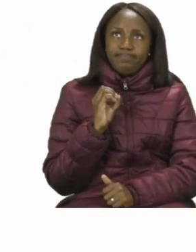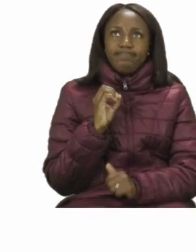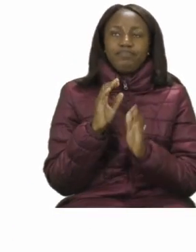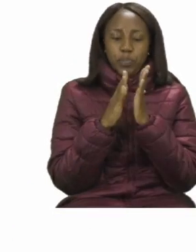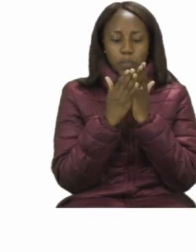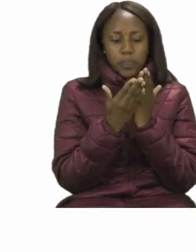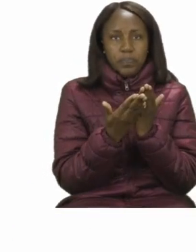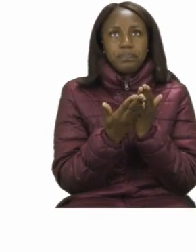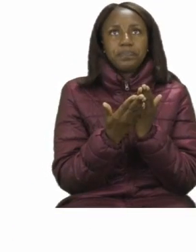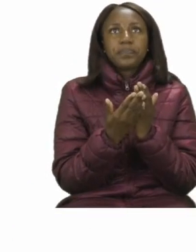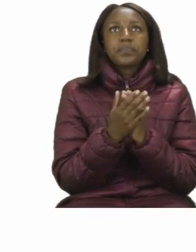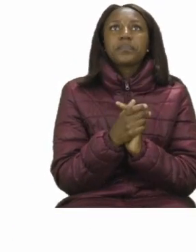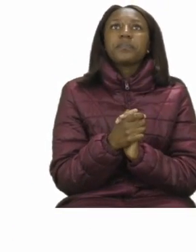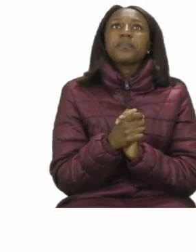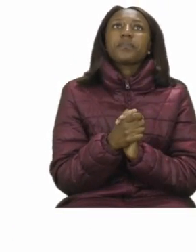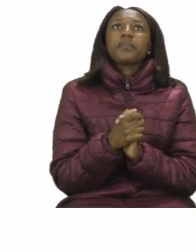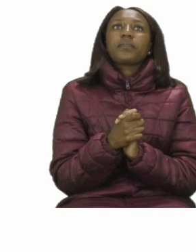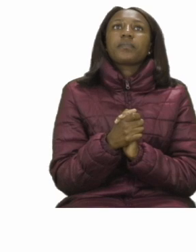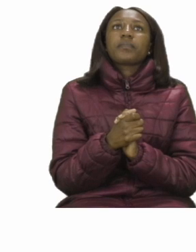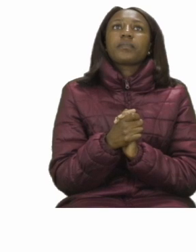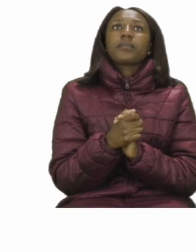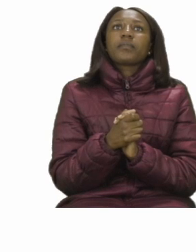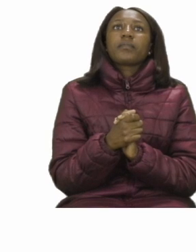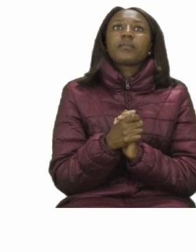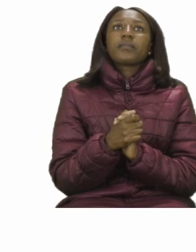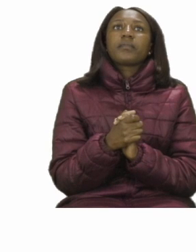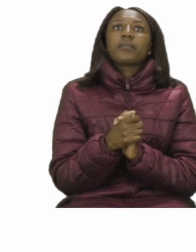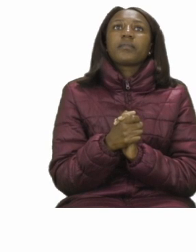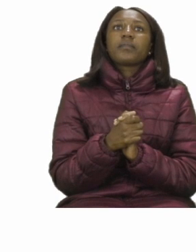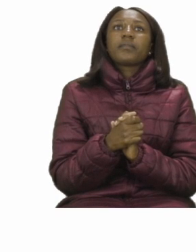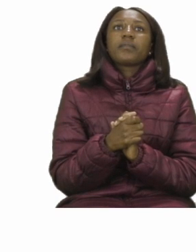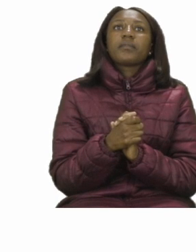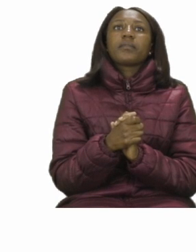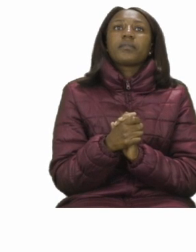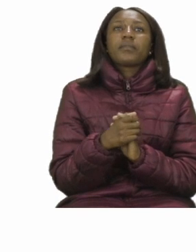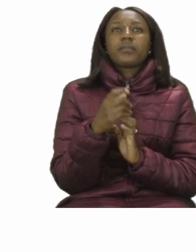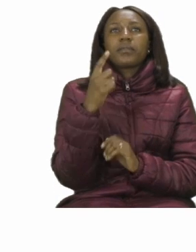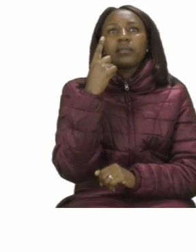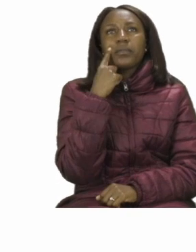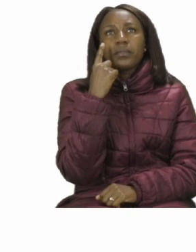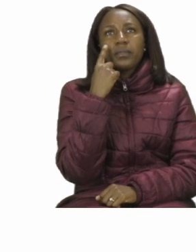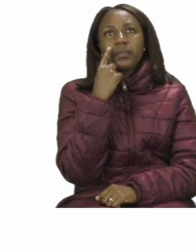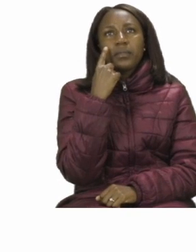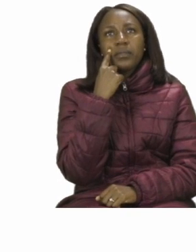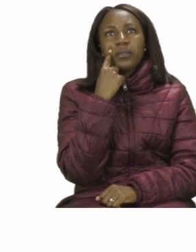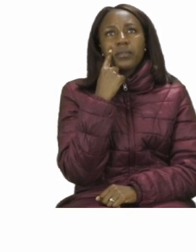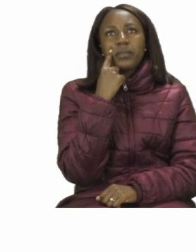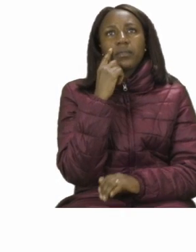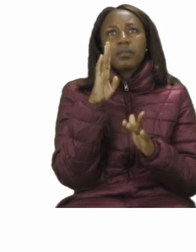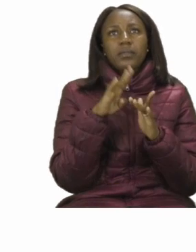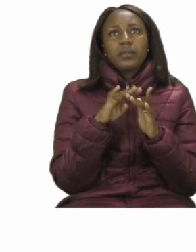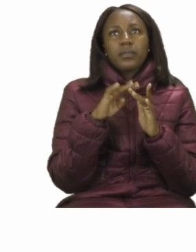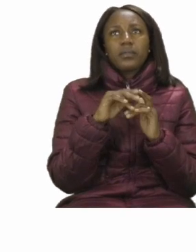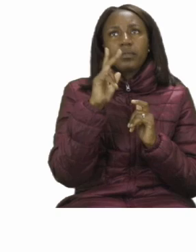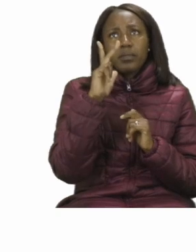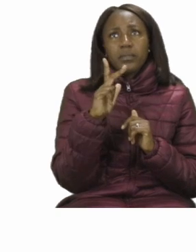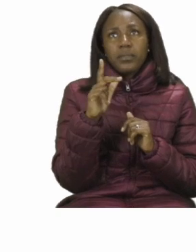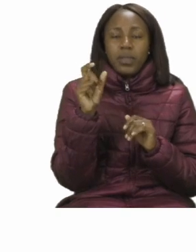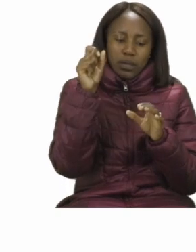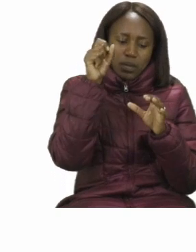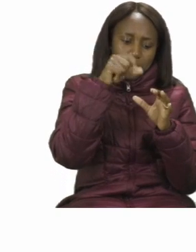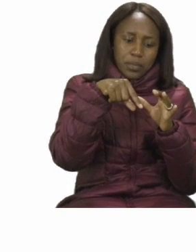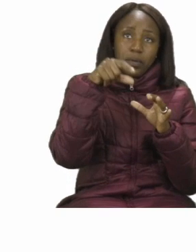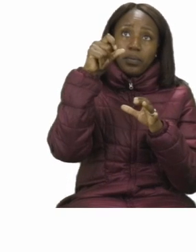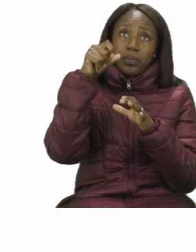booklets. Okay, now you will see this crossword puzzle is about the sower. Okay,